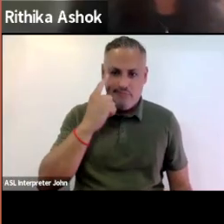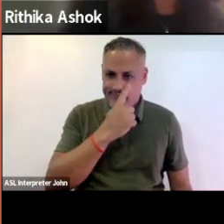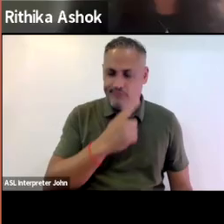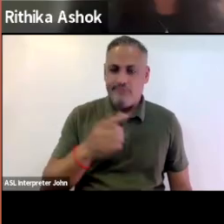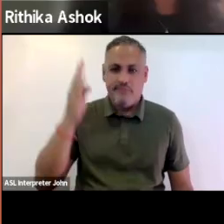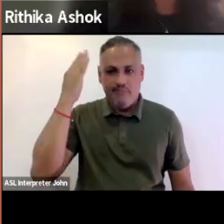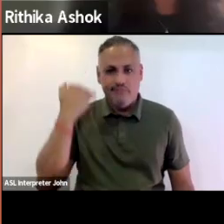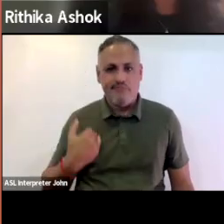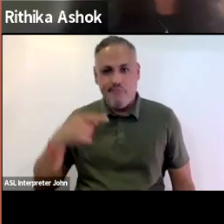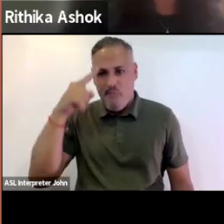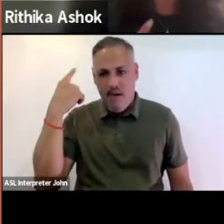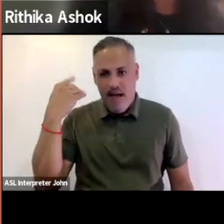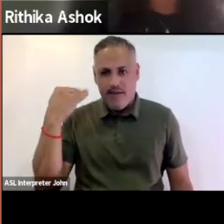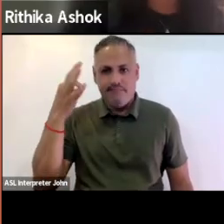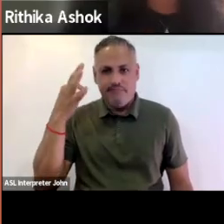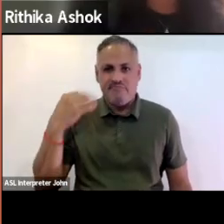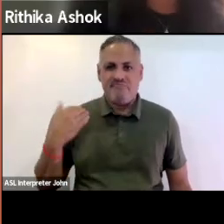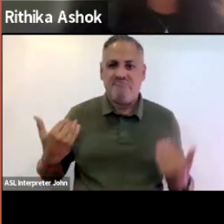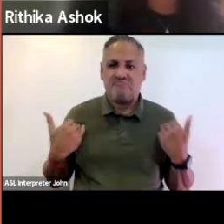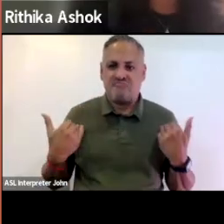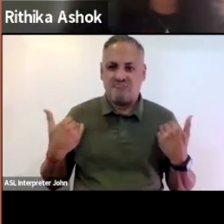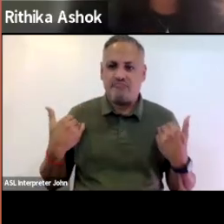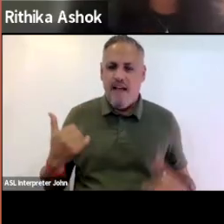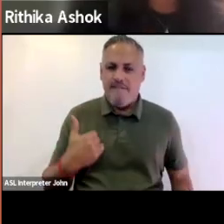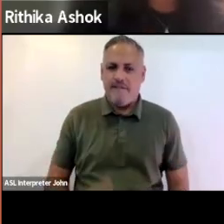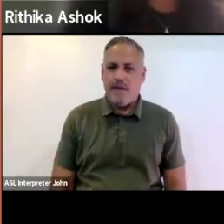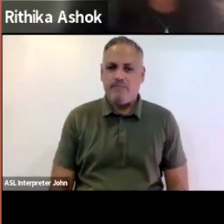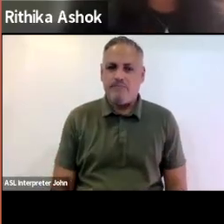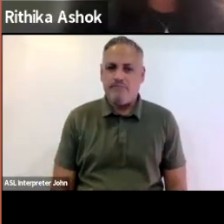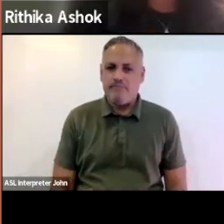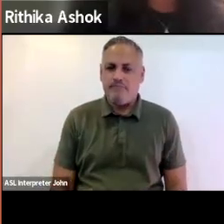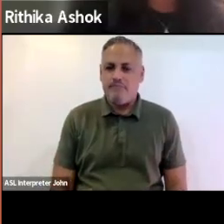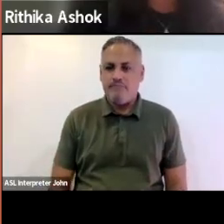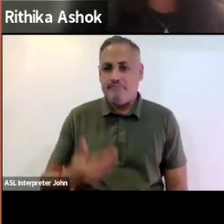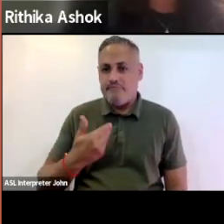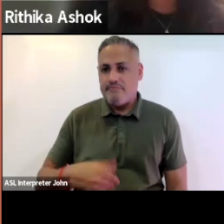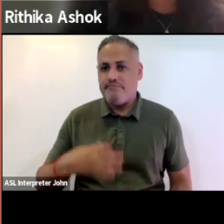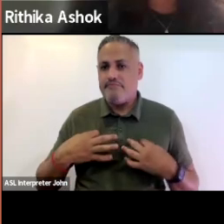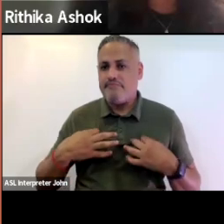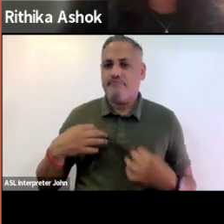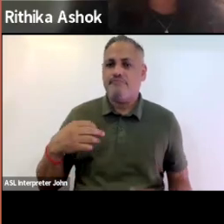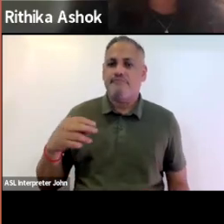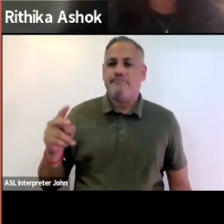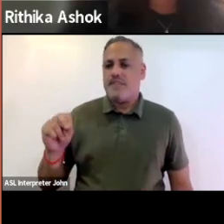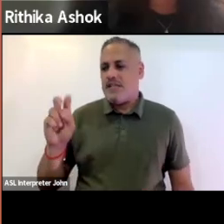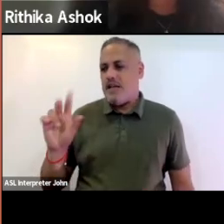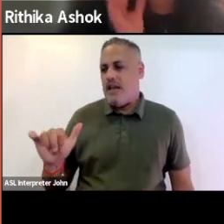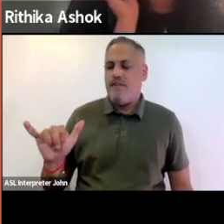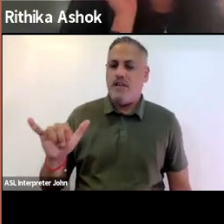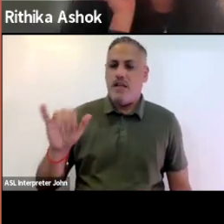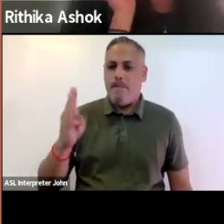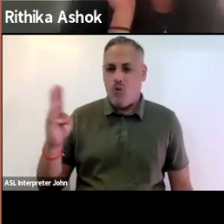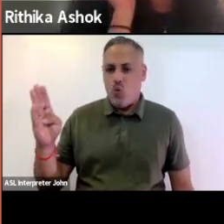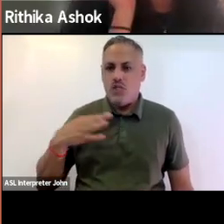long black hair that is down by my shoulders today. I am wearing a navy blue t-shirt. I